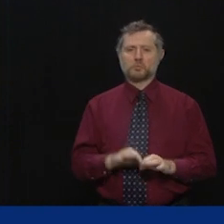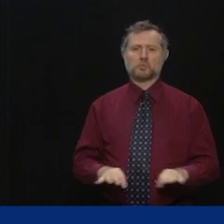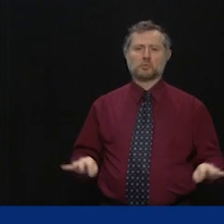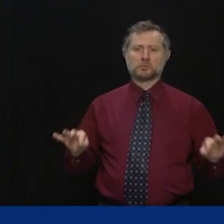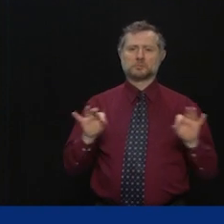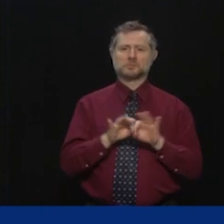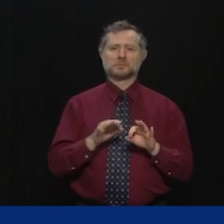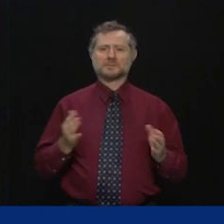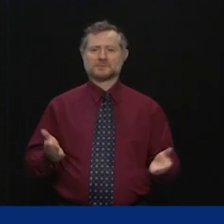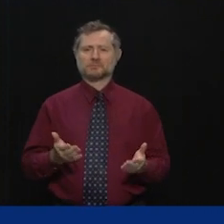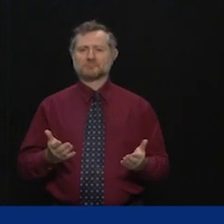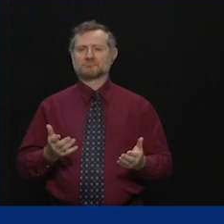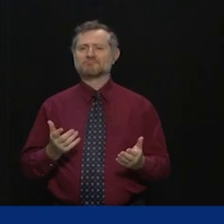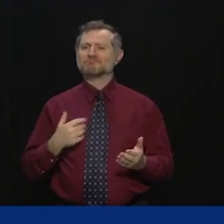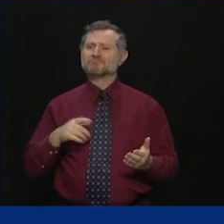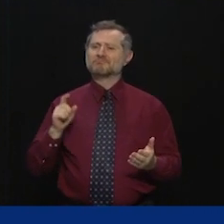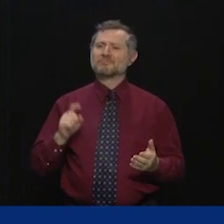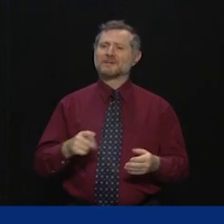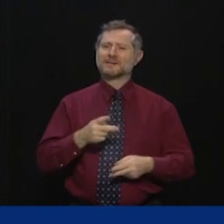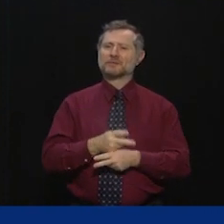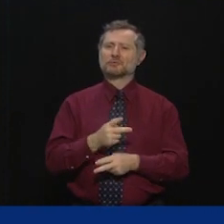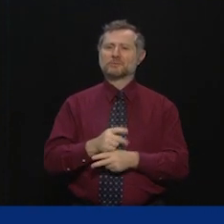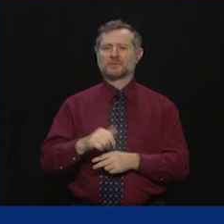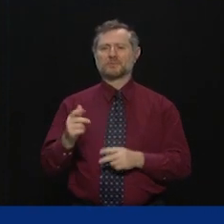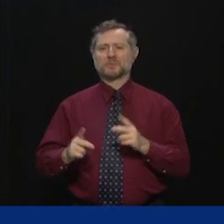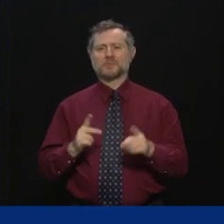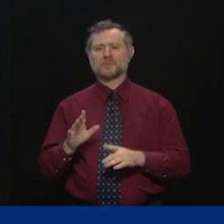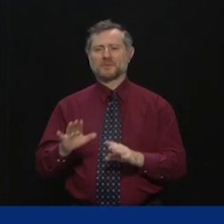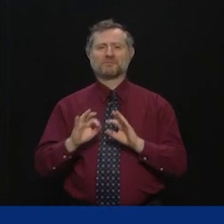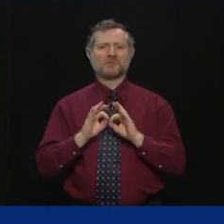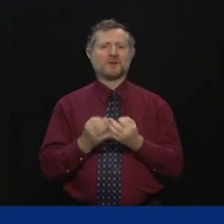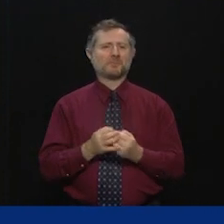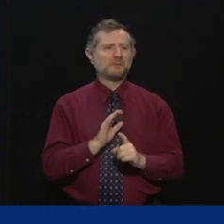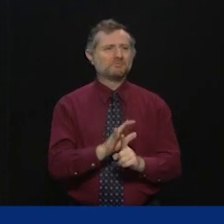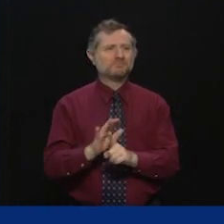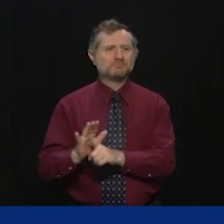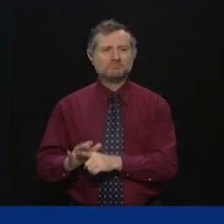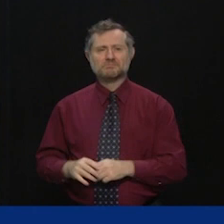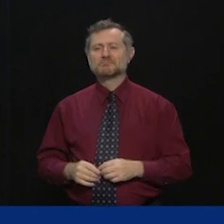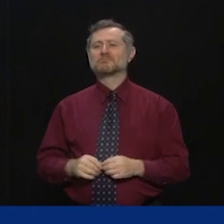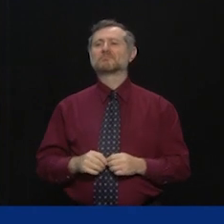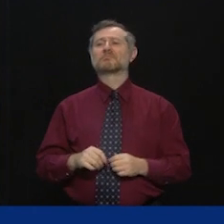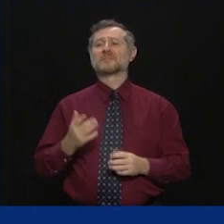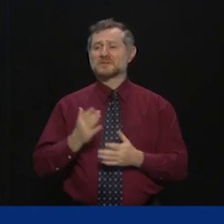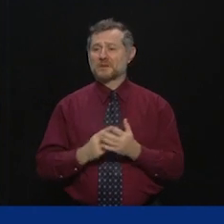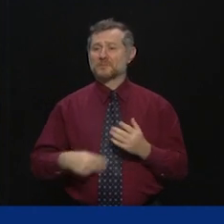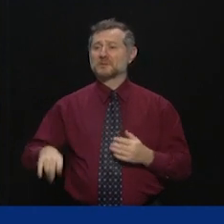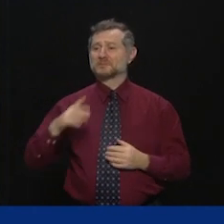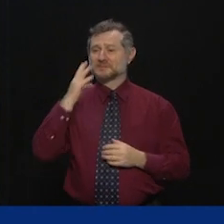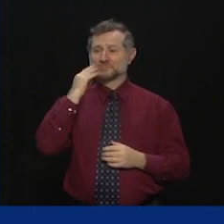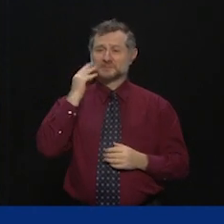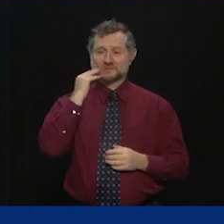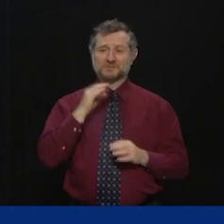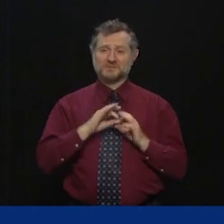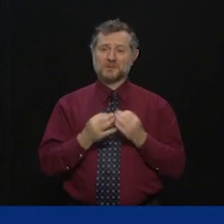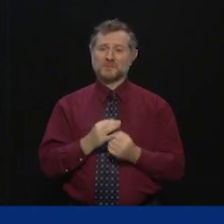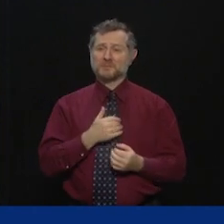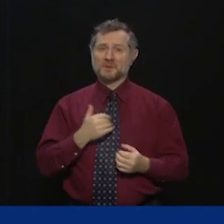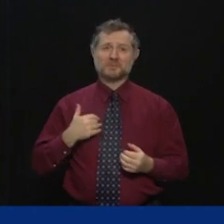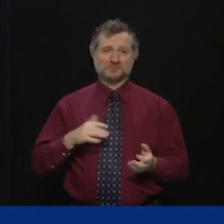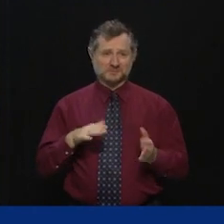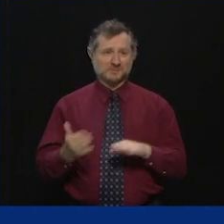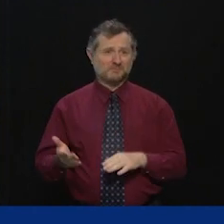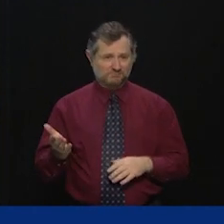this moment to our families. Those of us who have lost members of our family, whose names